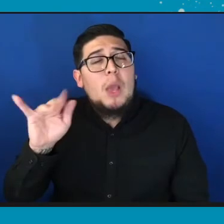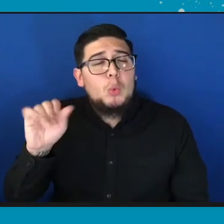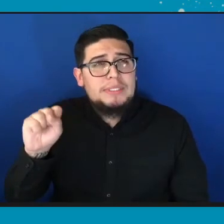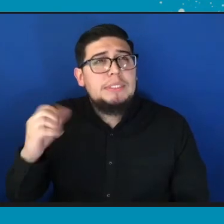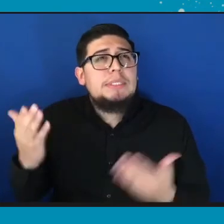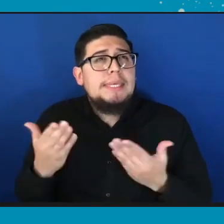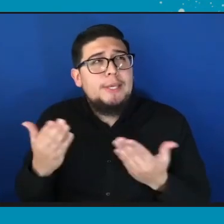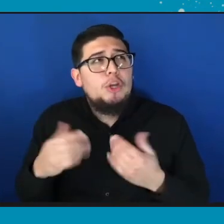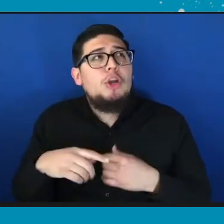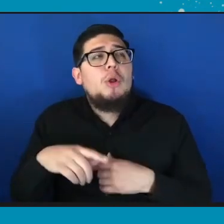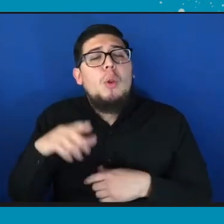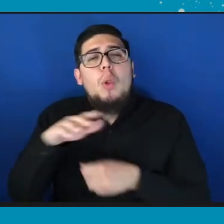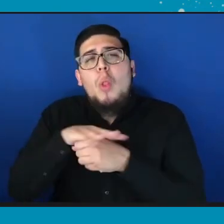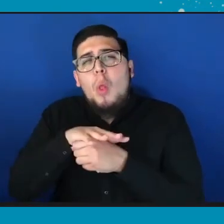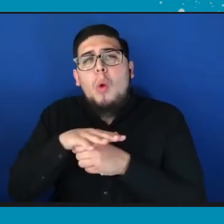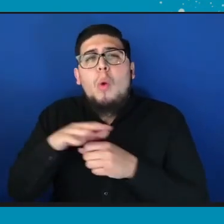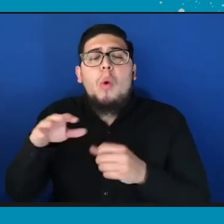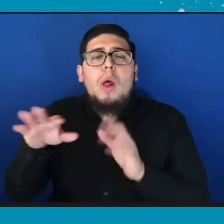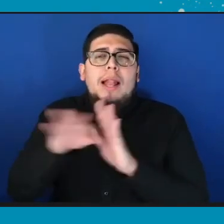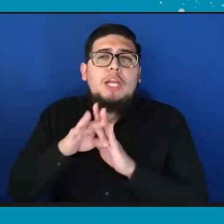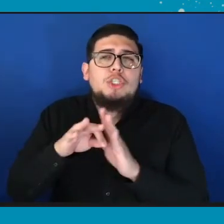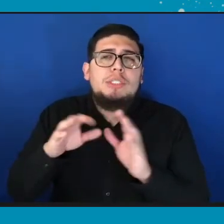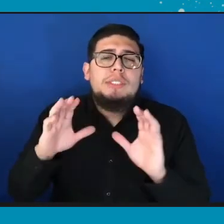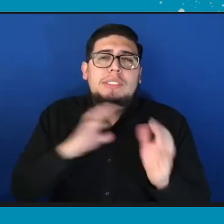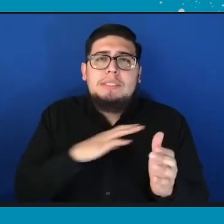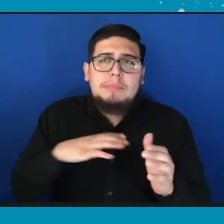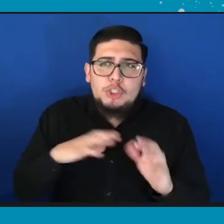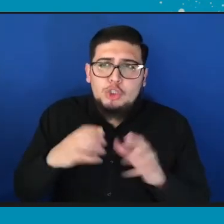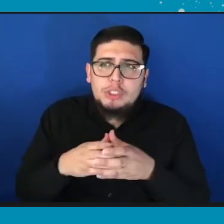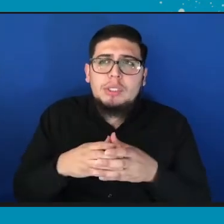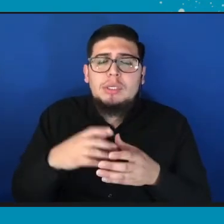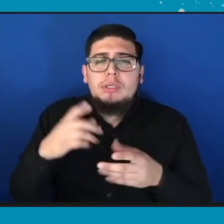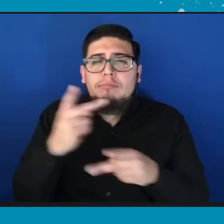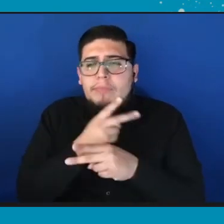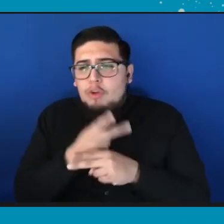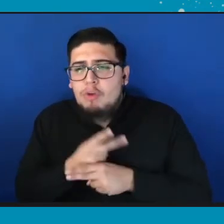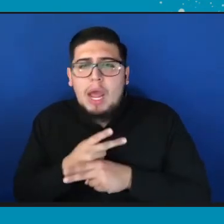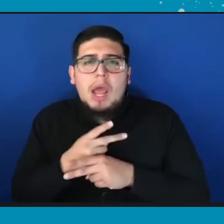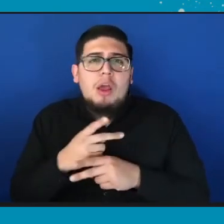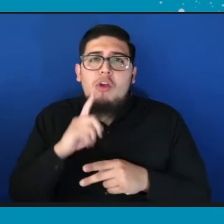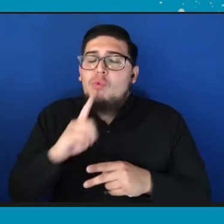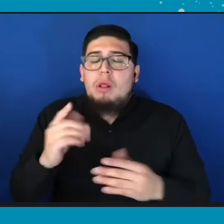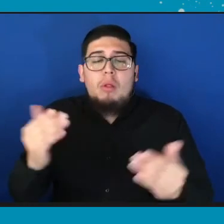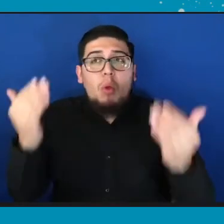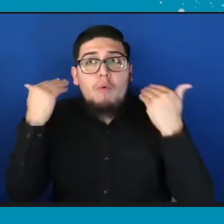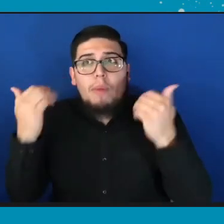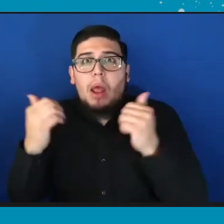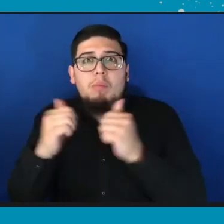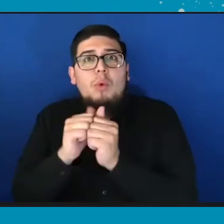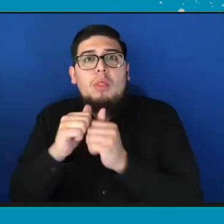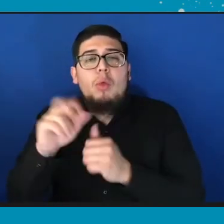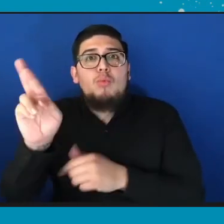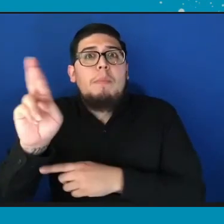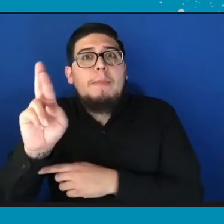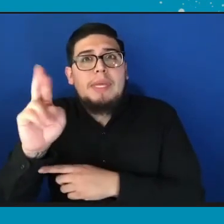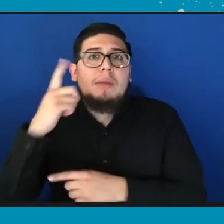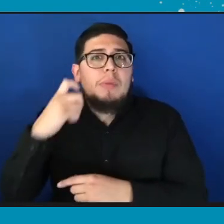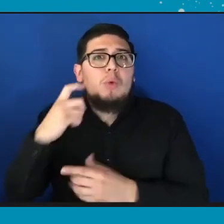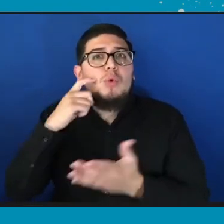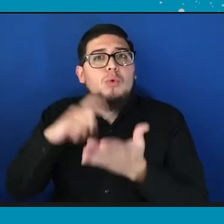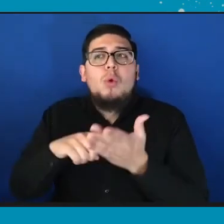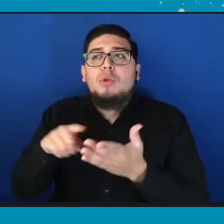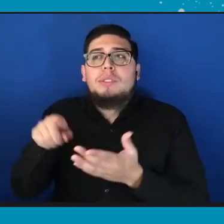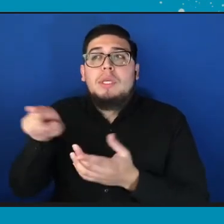election commissions for all the counties are stacked with Republicans because we have a law that says that whoever controls the